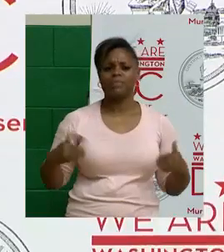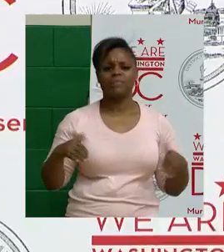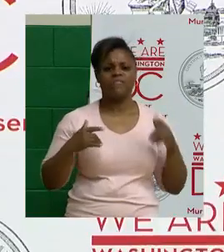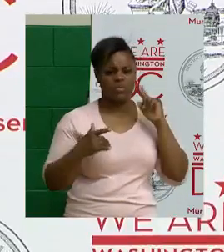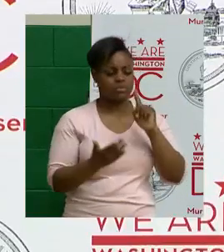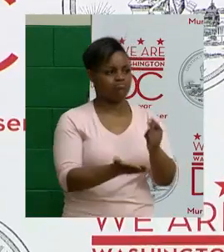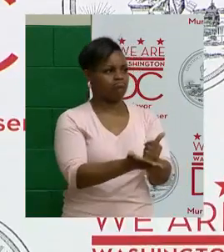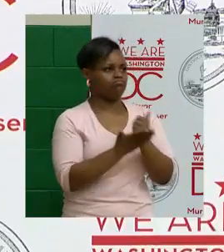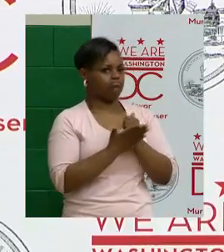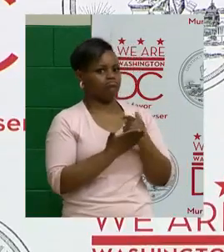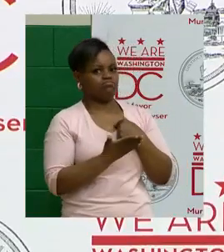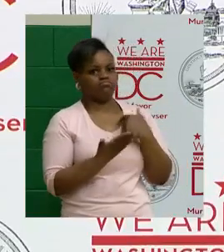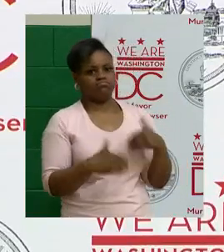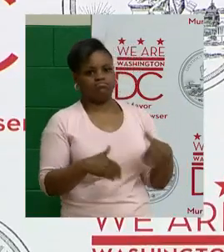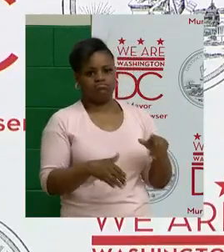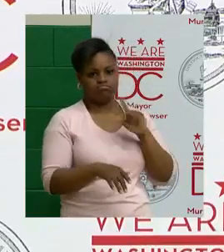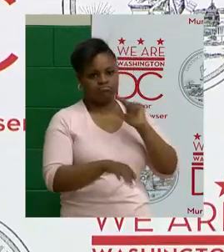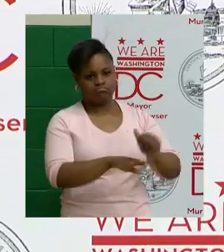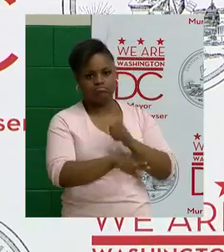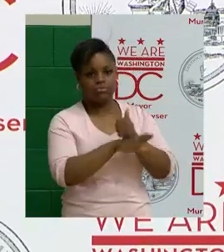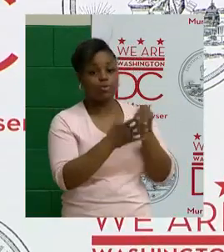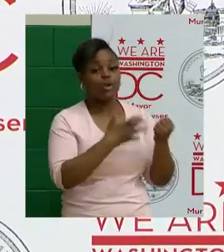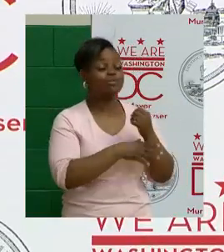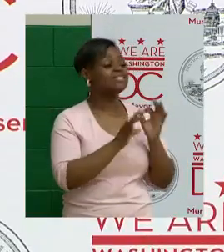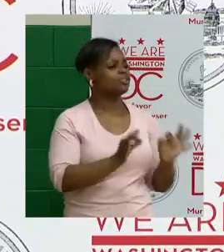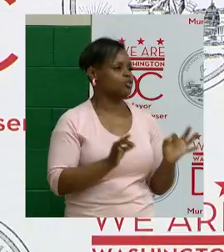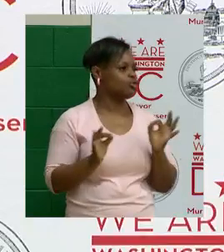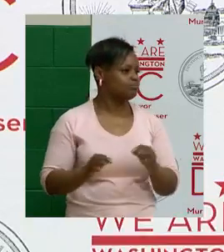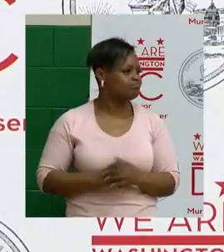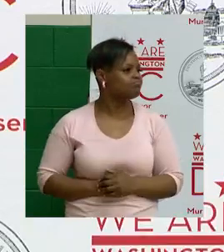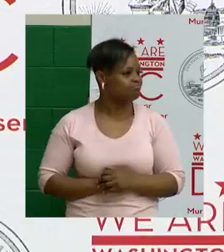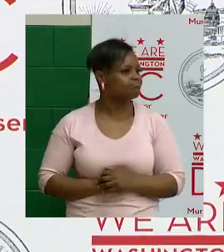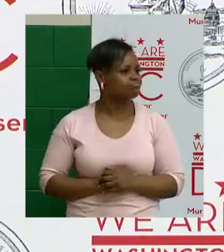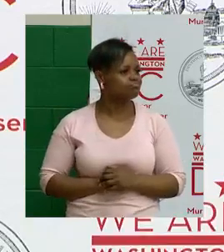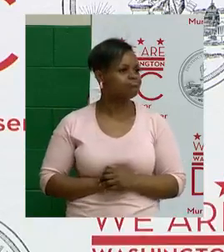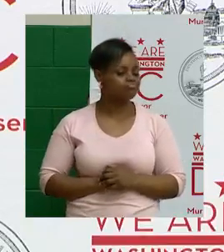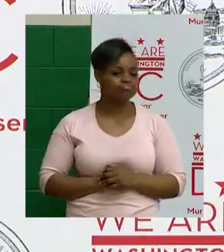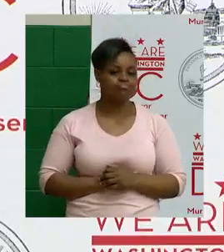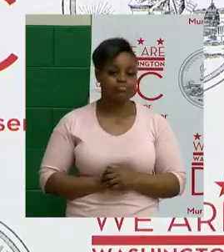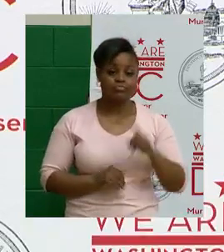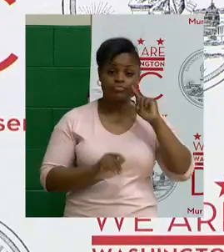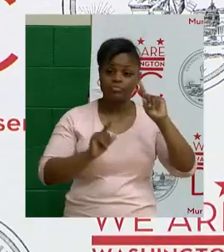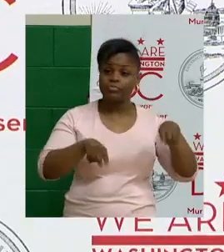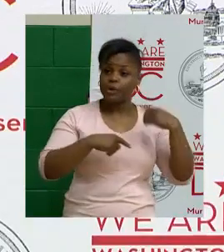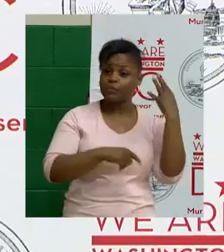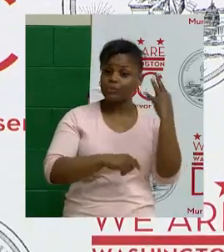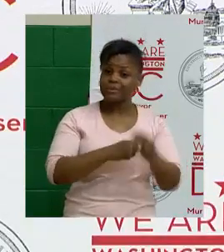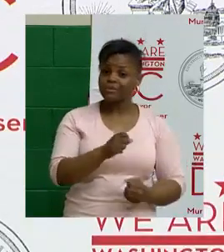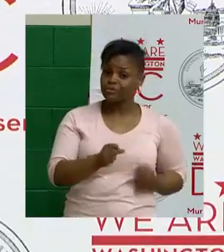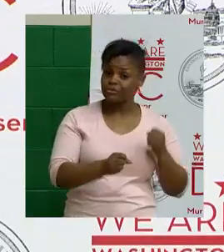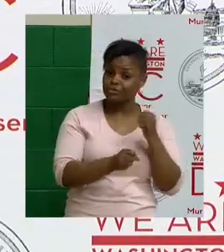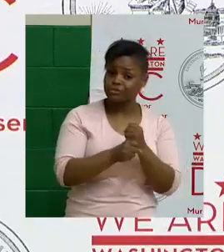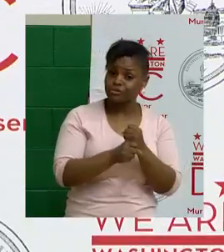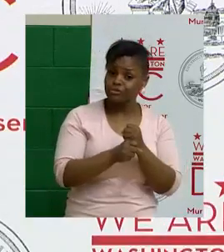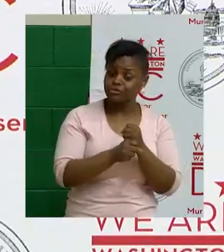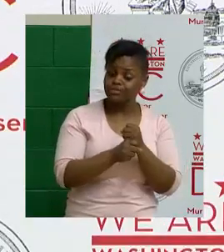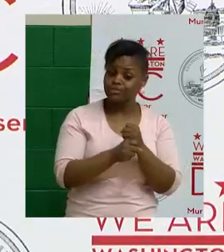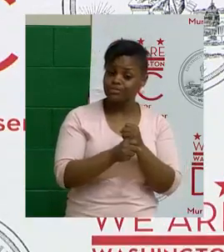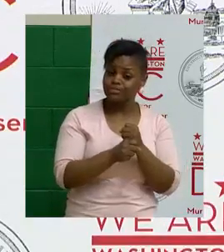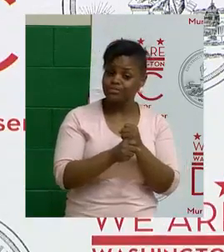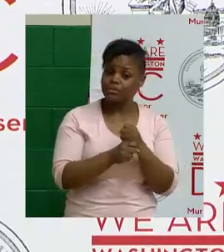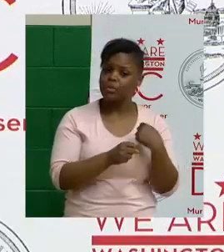some priority decisions. For the last 4 years, we have had